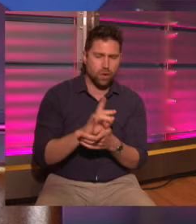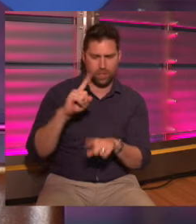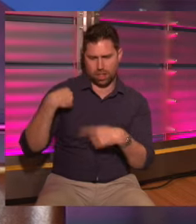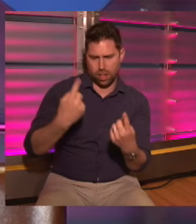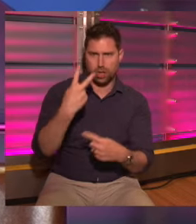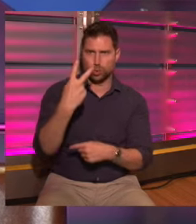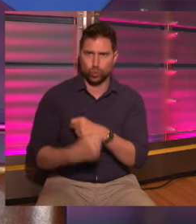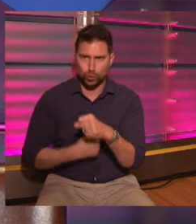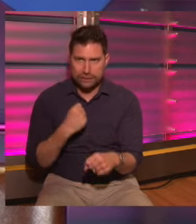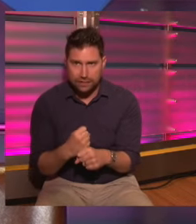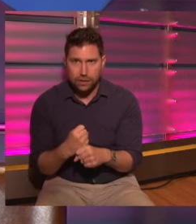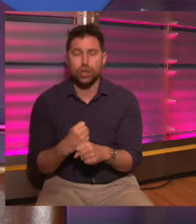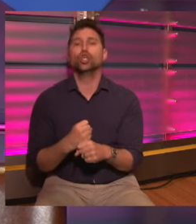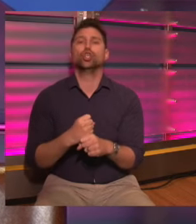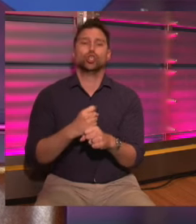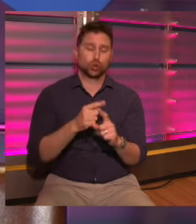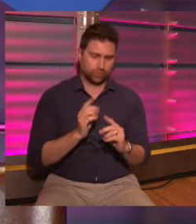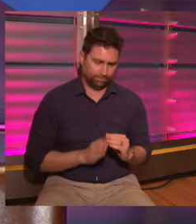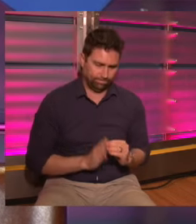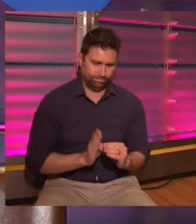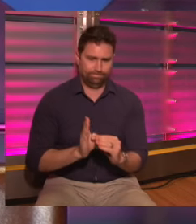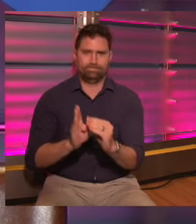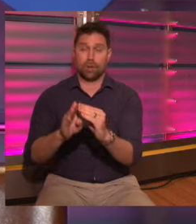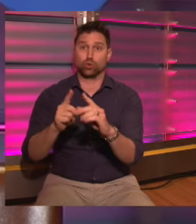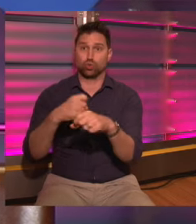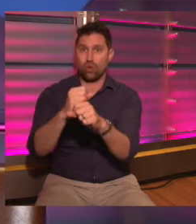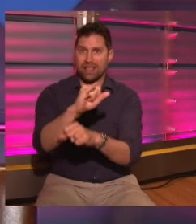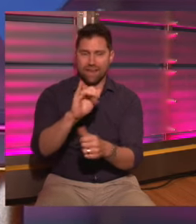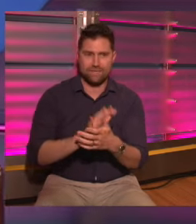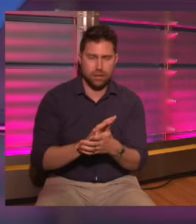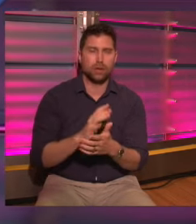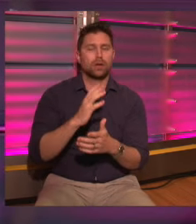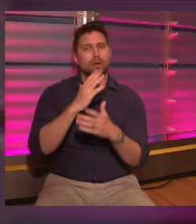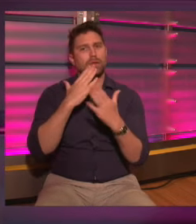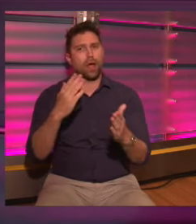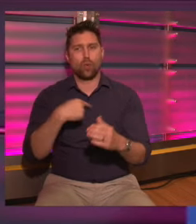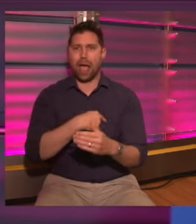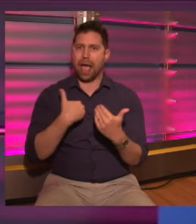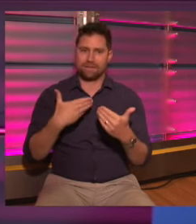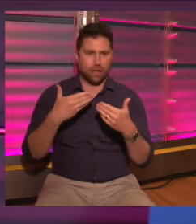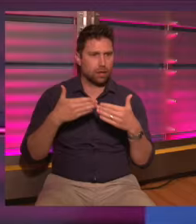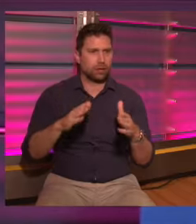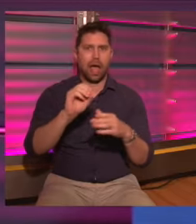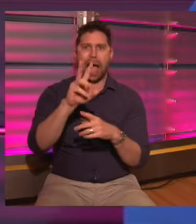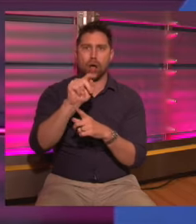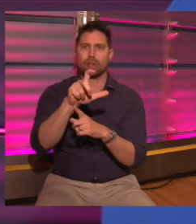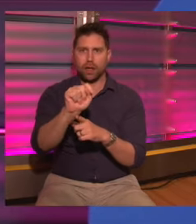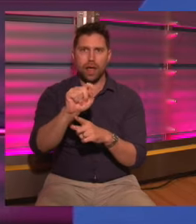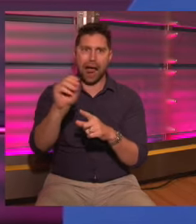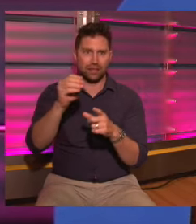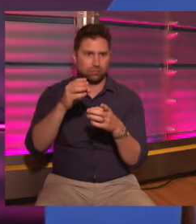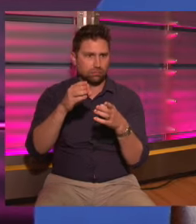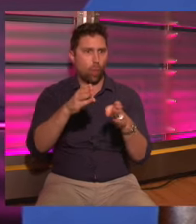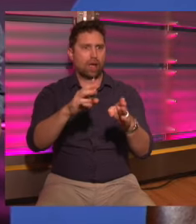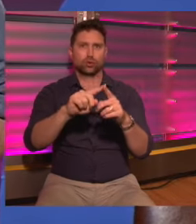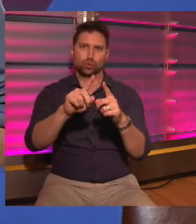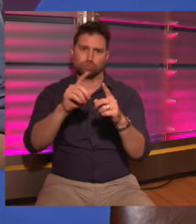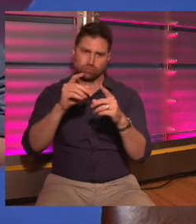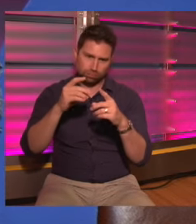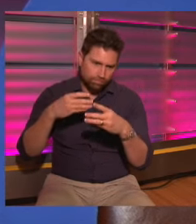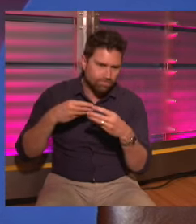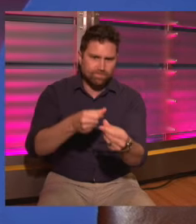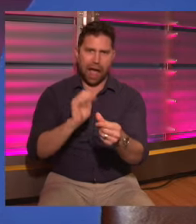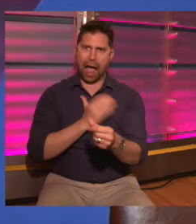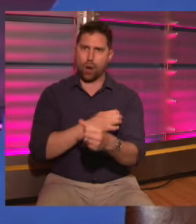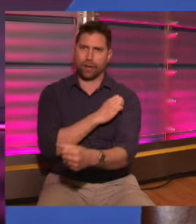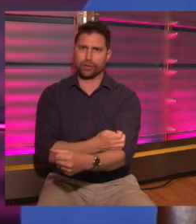over the last 2 years to finish that and create the film. So thankfully we had this outlet and this channel to put all of our energy into, because